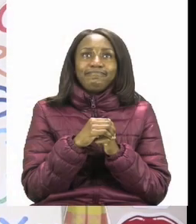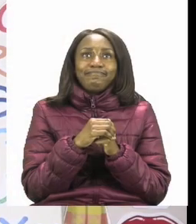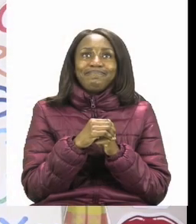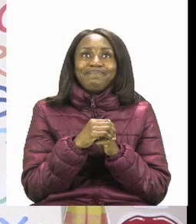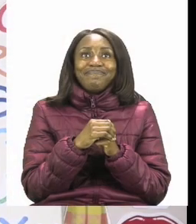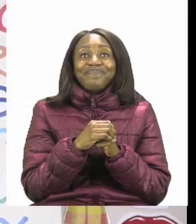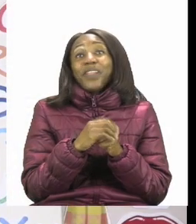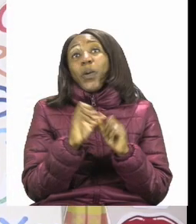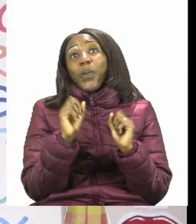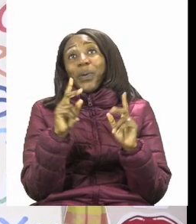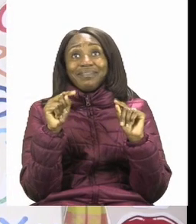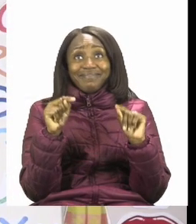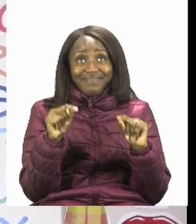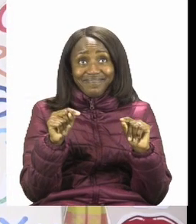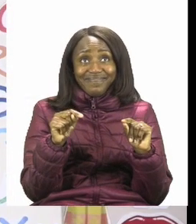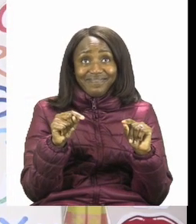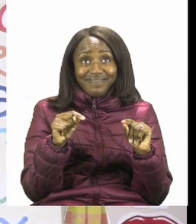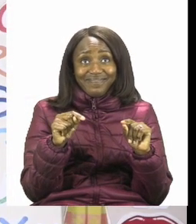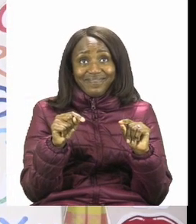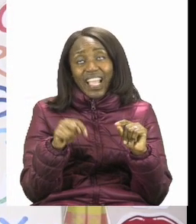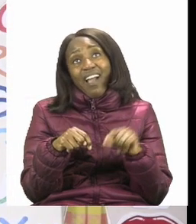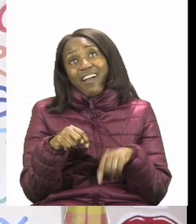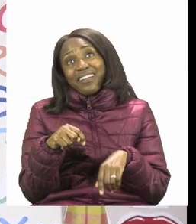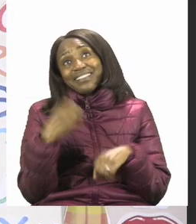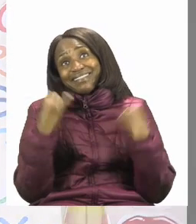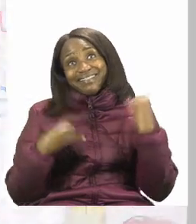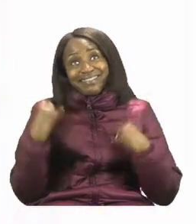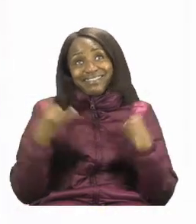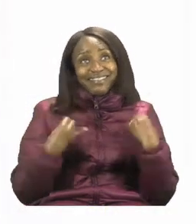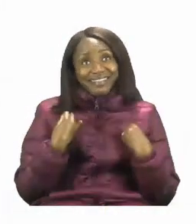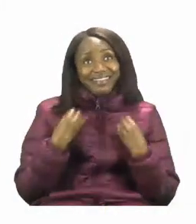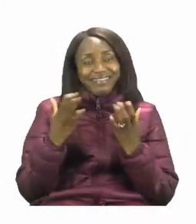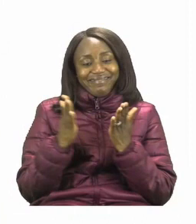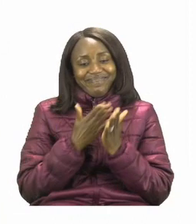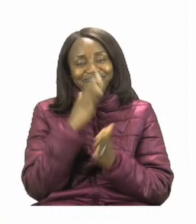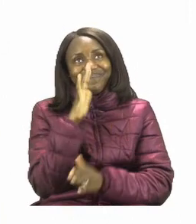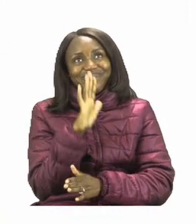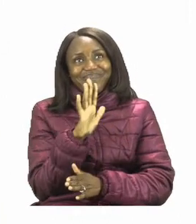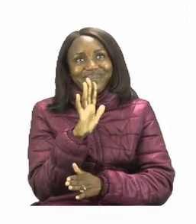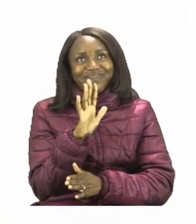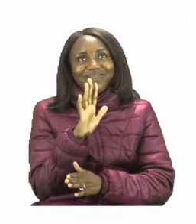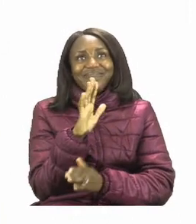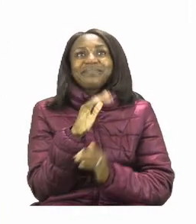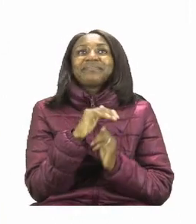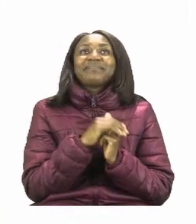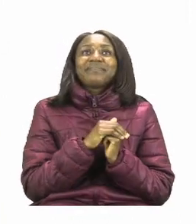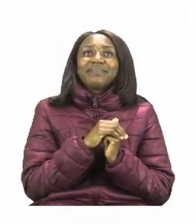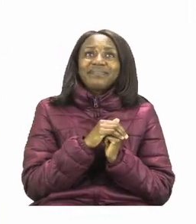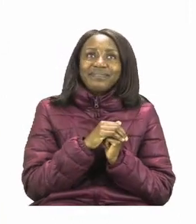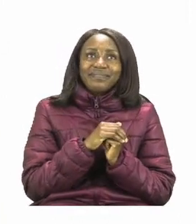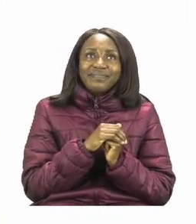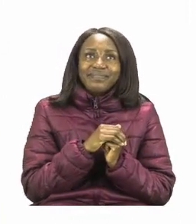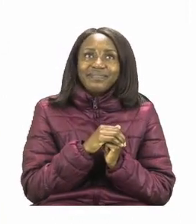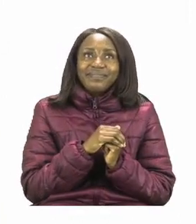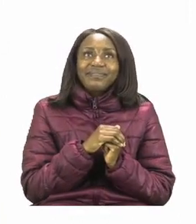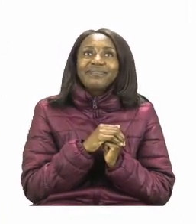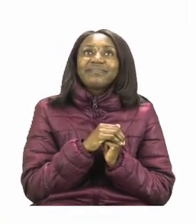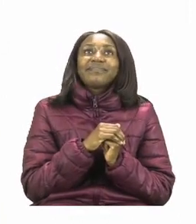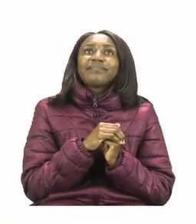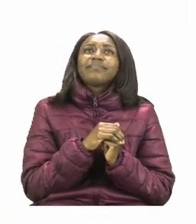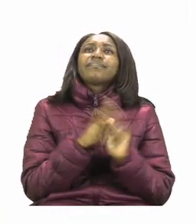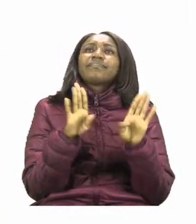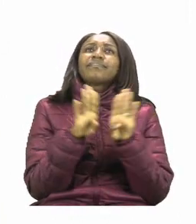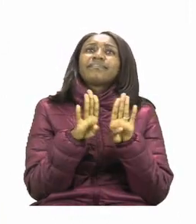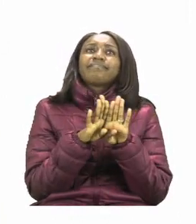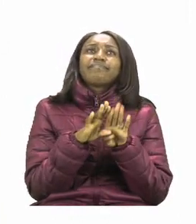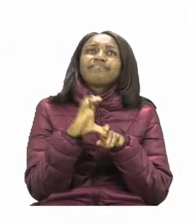Now, boys and girls, let's have a little bit of fun on page 5. On page 5, we are going to be doing the phonic sound